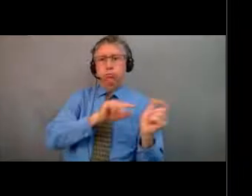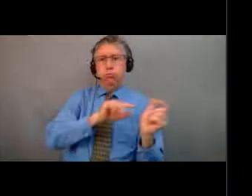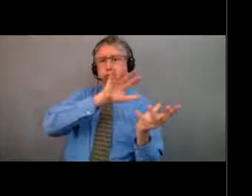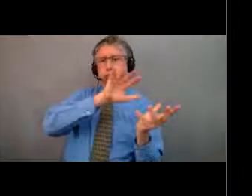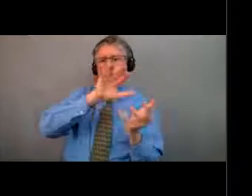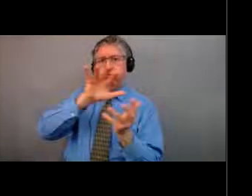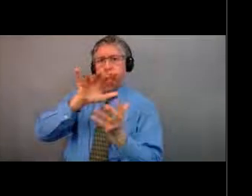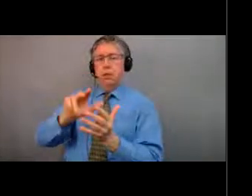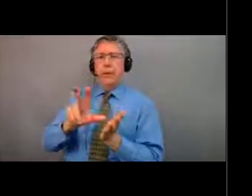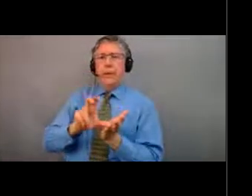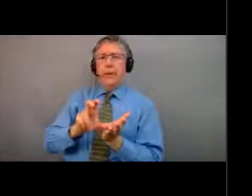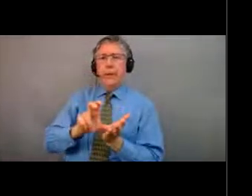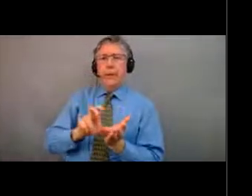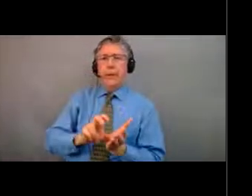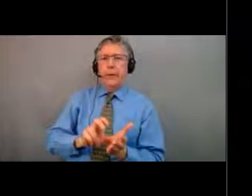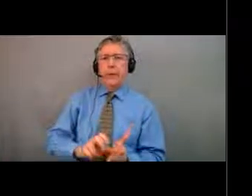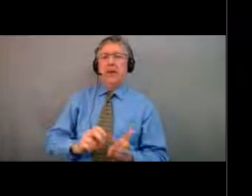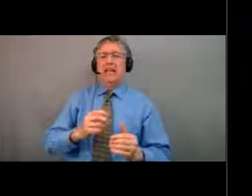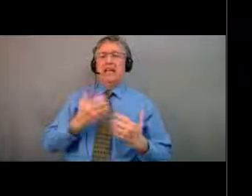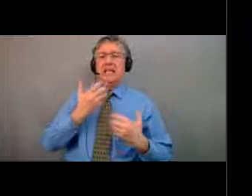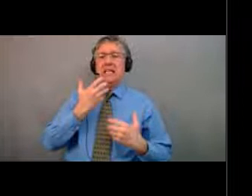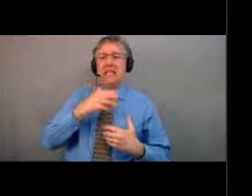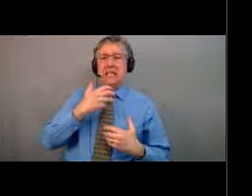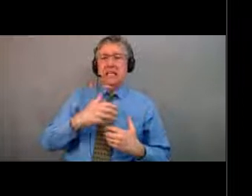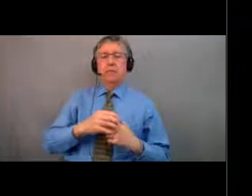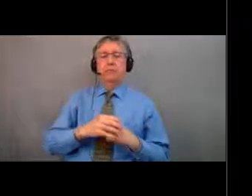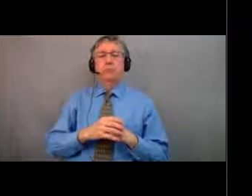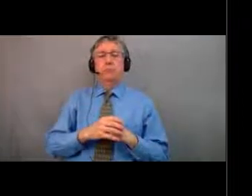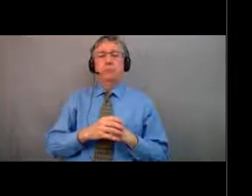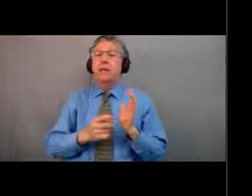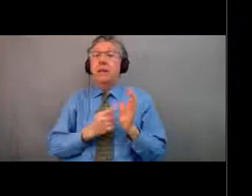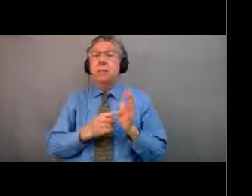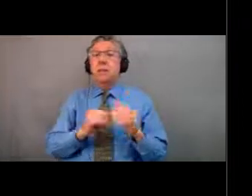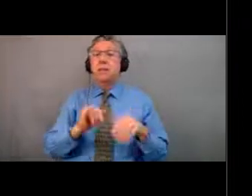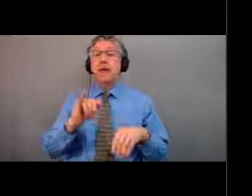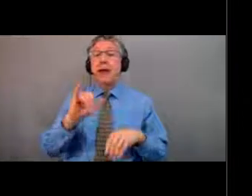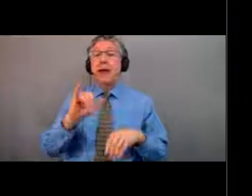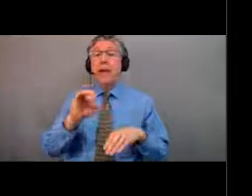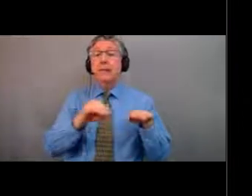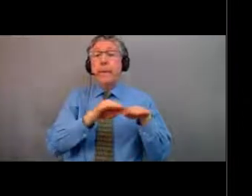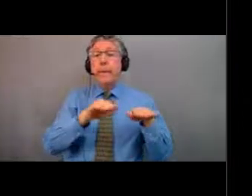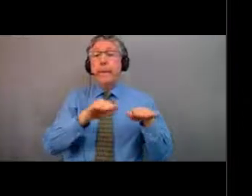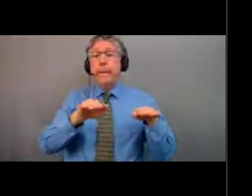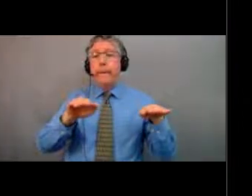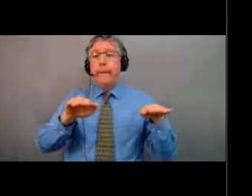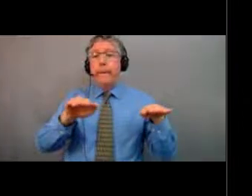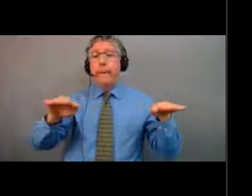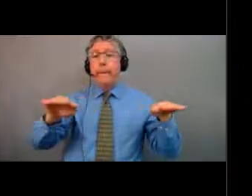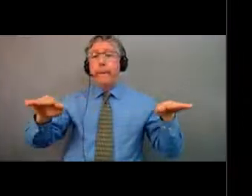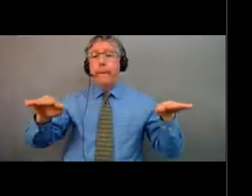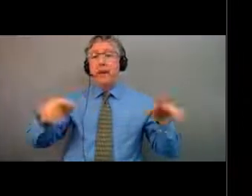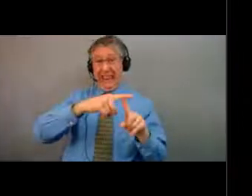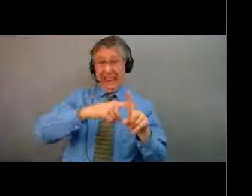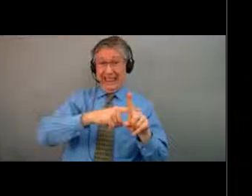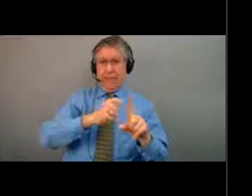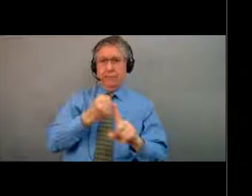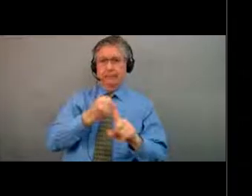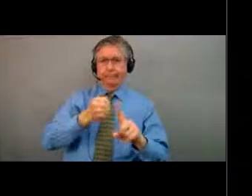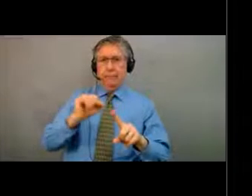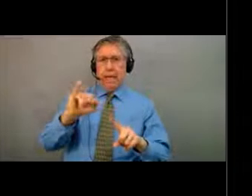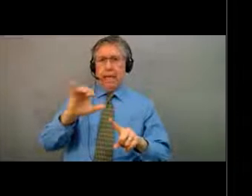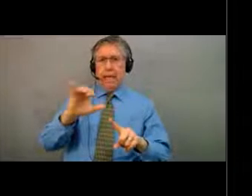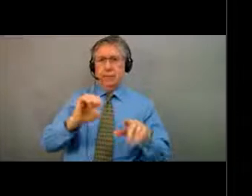and latent heat. In some cases, ice cover develops as a result of cooling. These